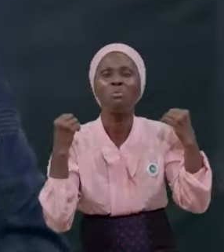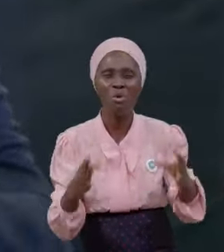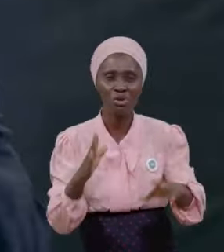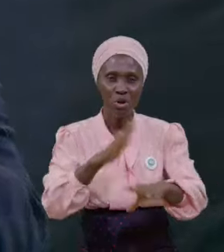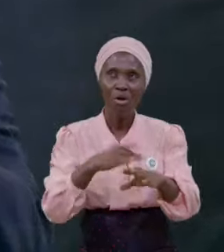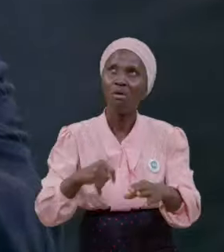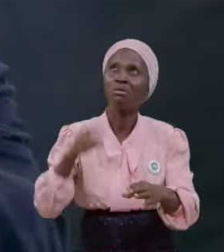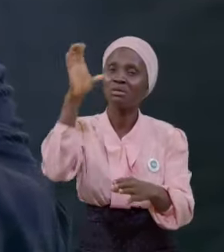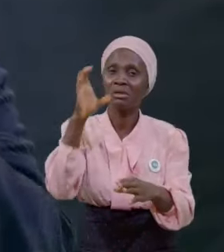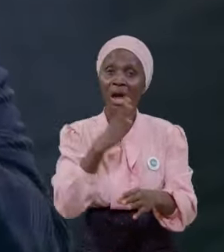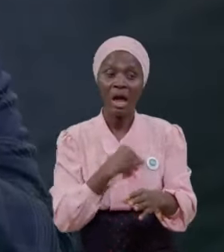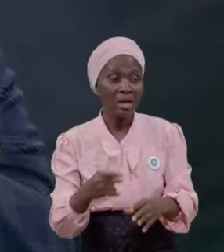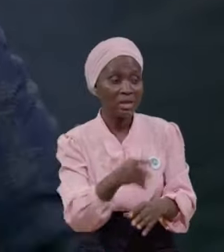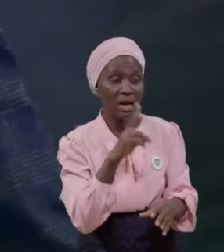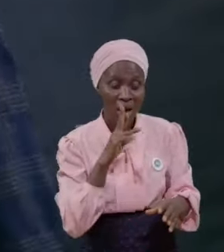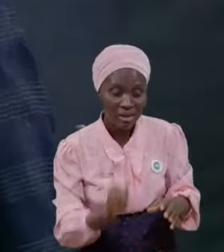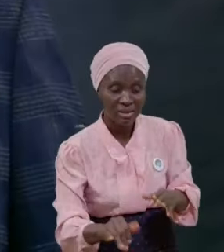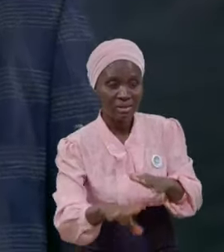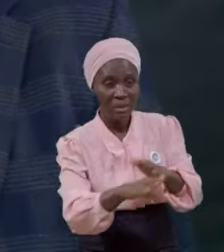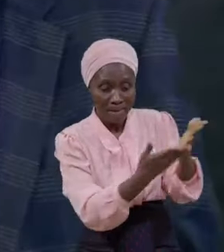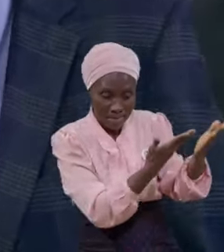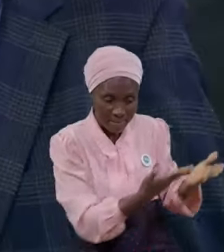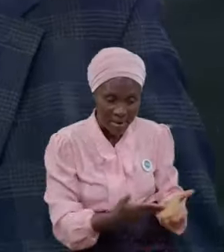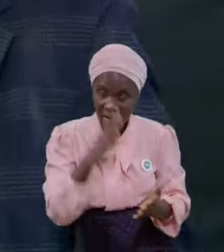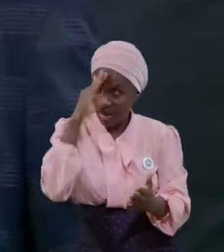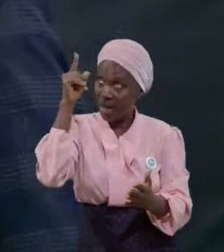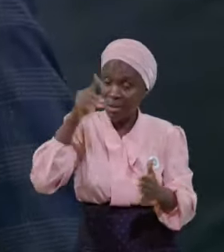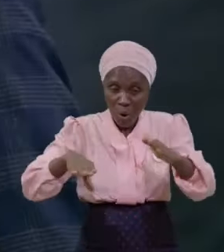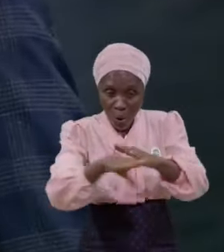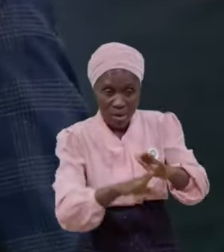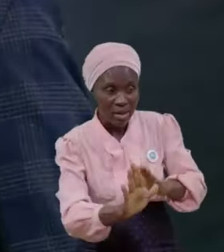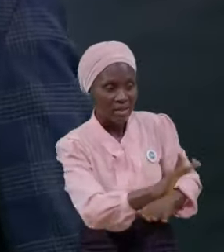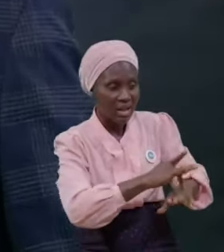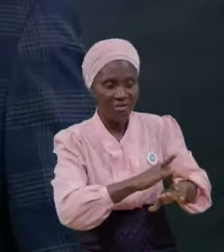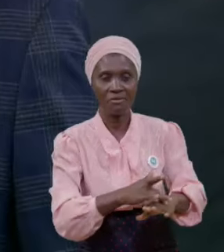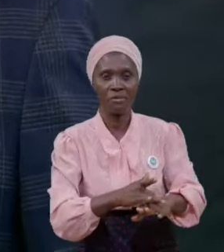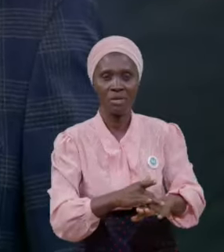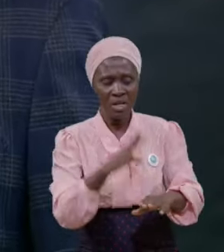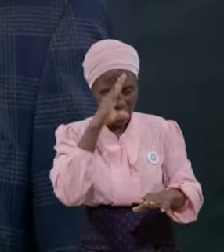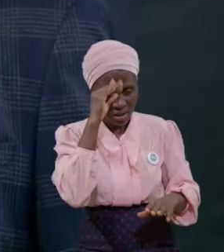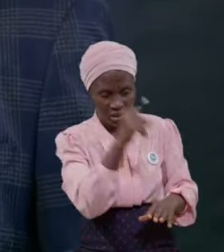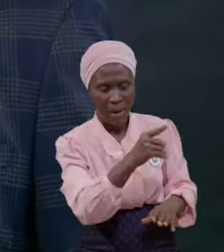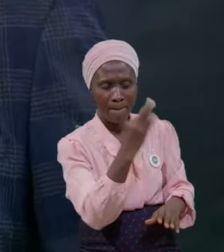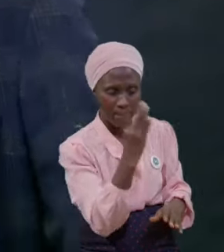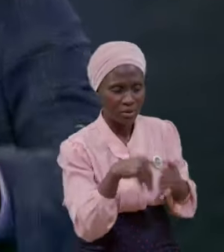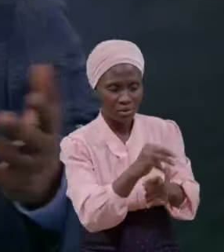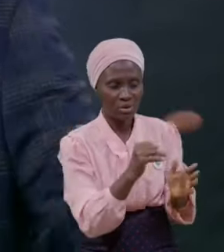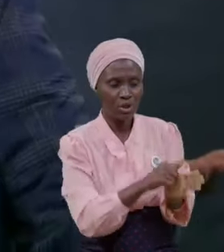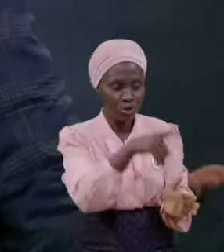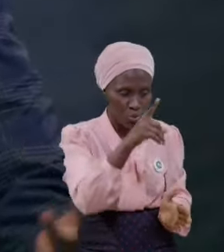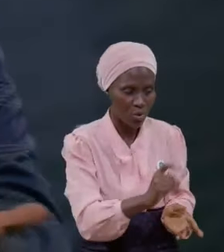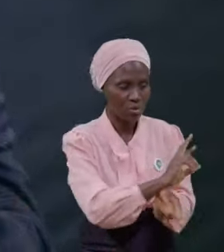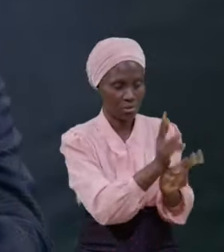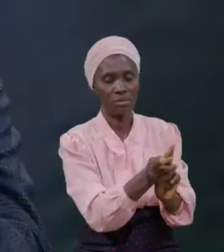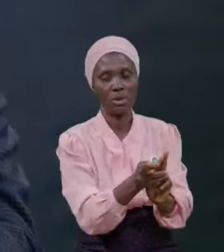No, he says you must repent. And the people, they gladly received his word. They